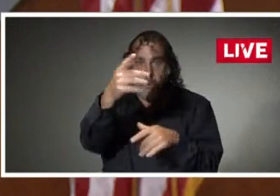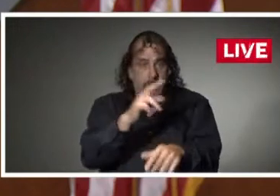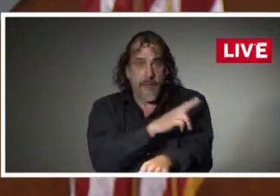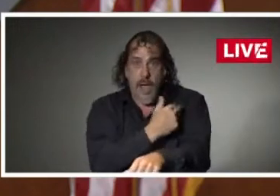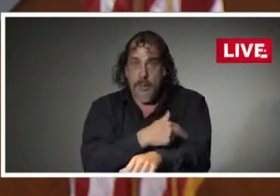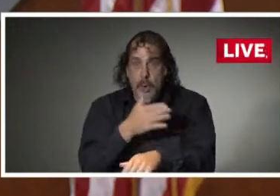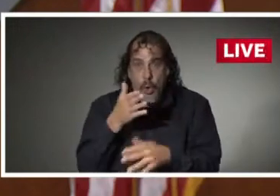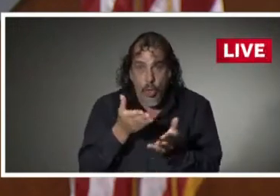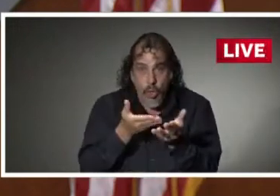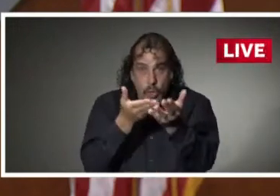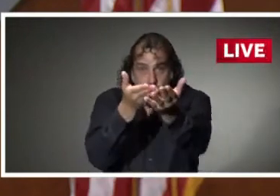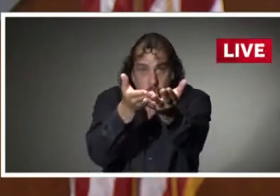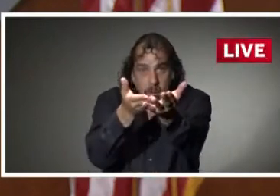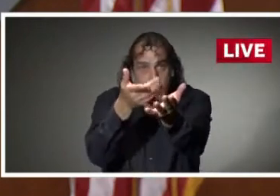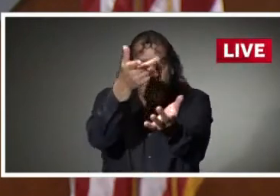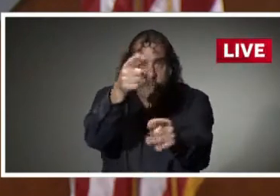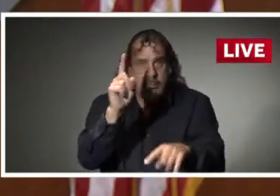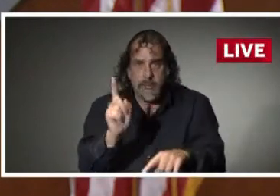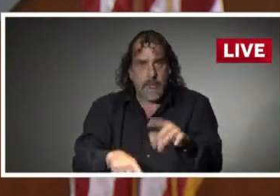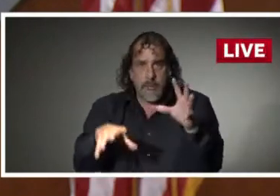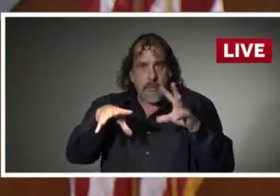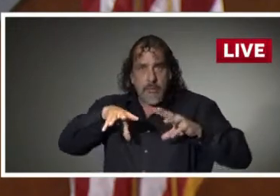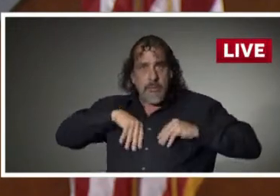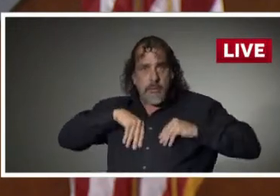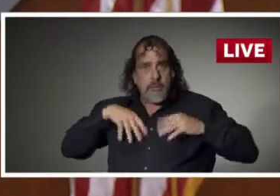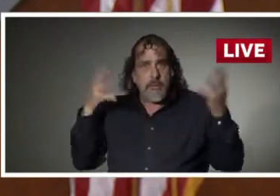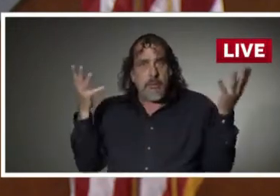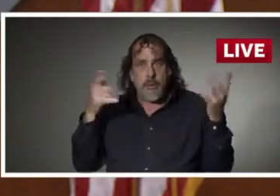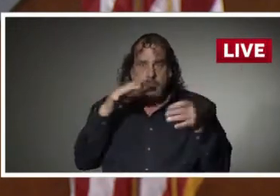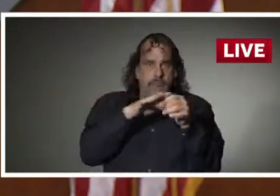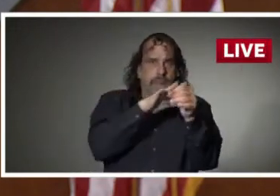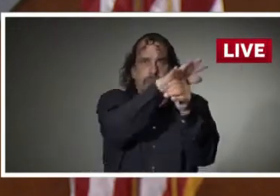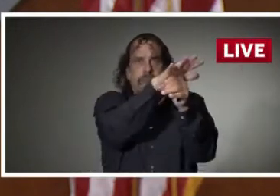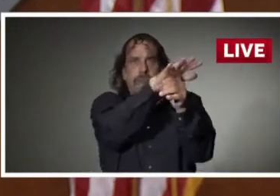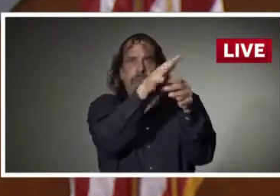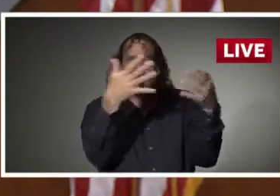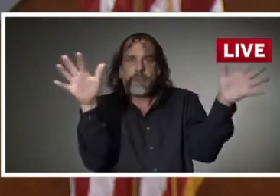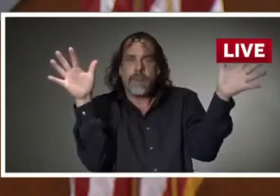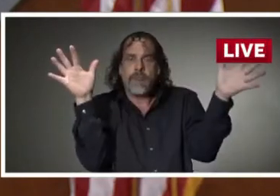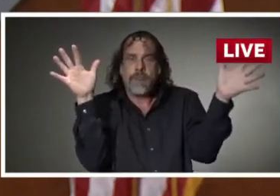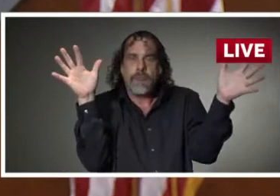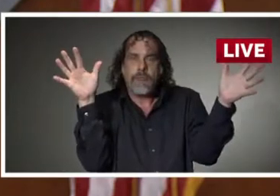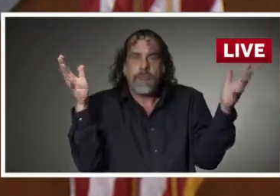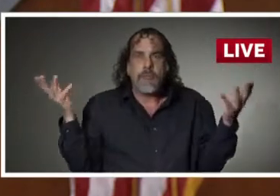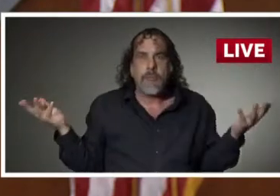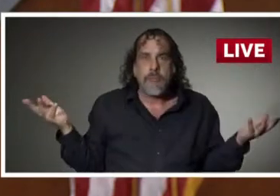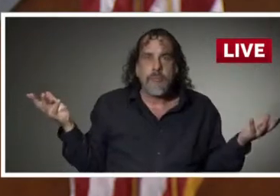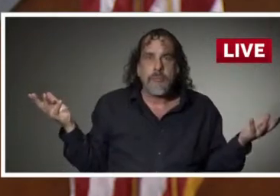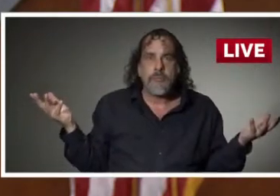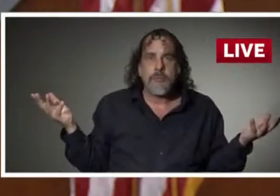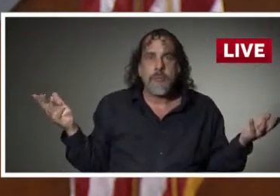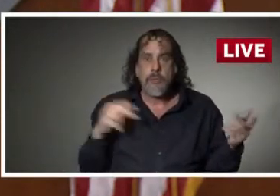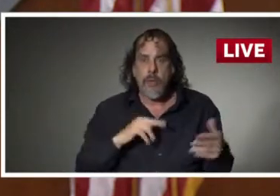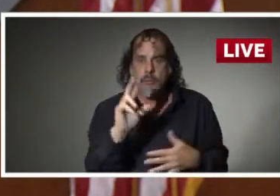which they are taking you cannot admit you because they do not have room for you.